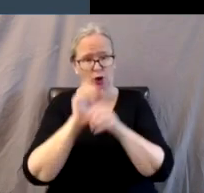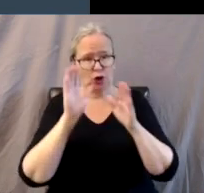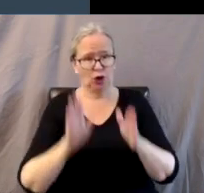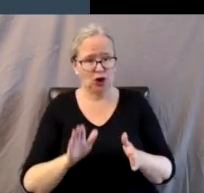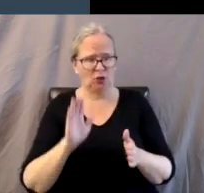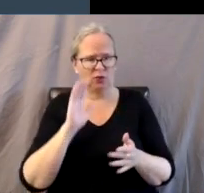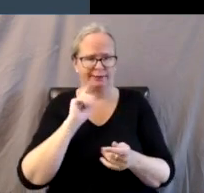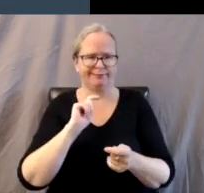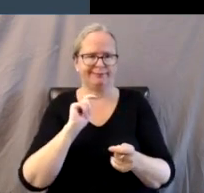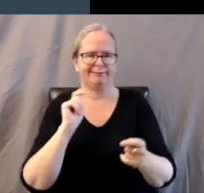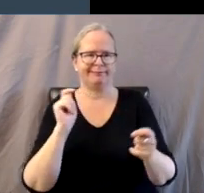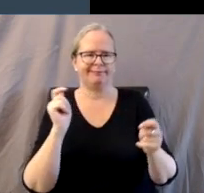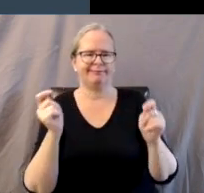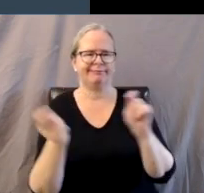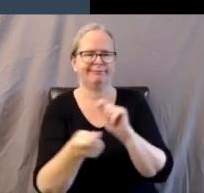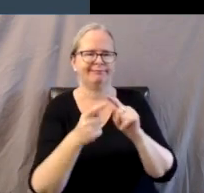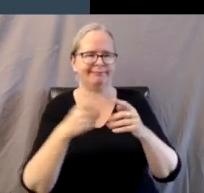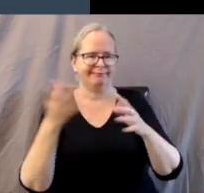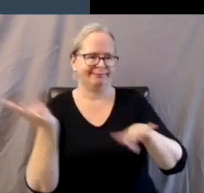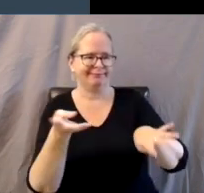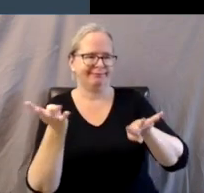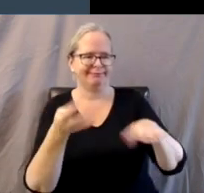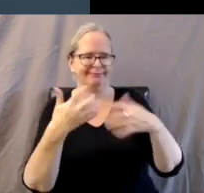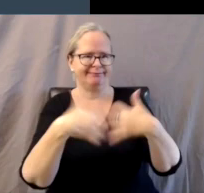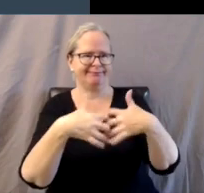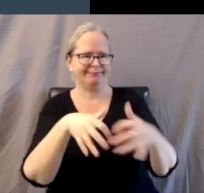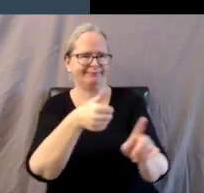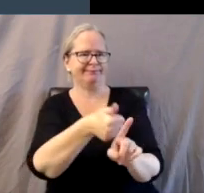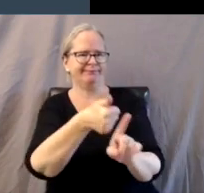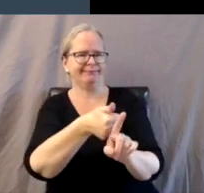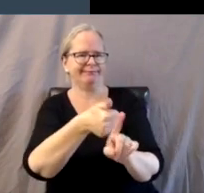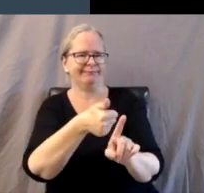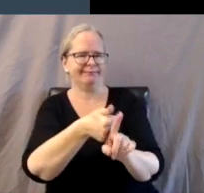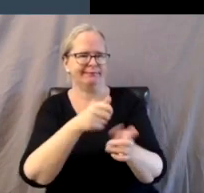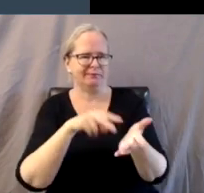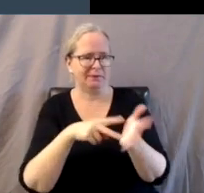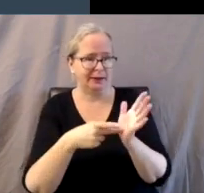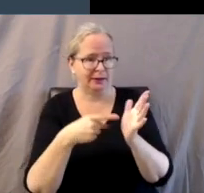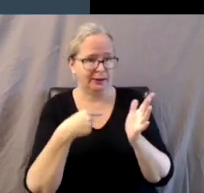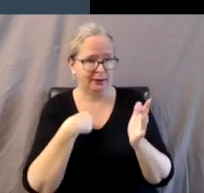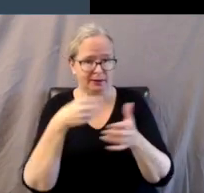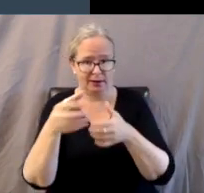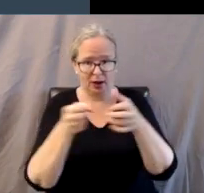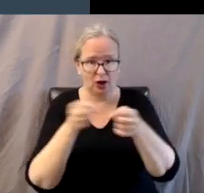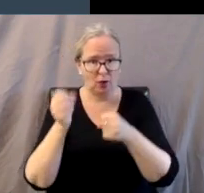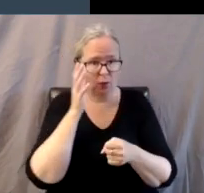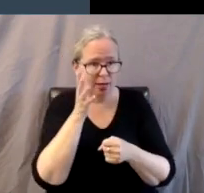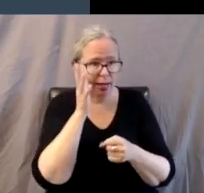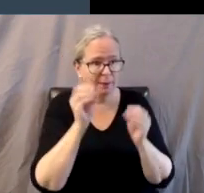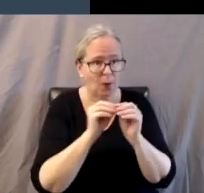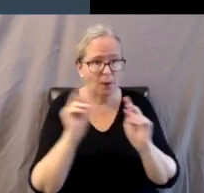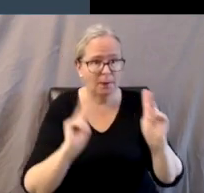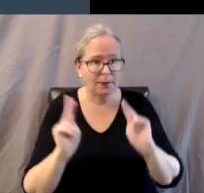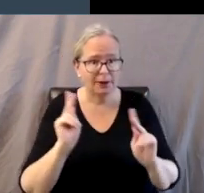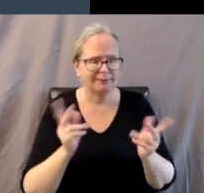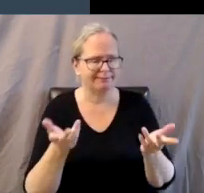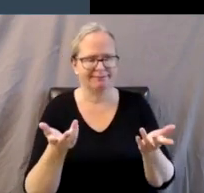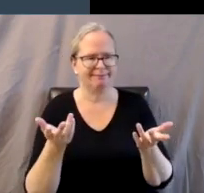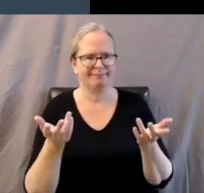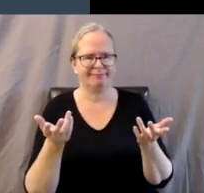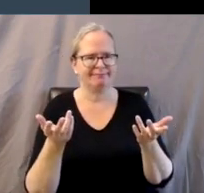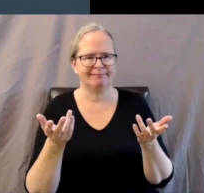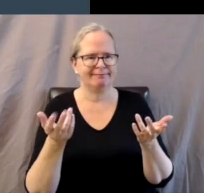is rapidly increasing, and as a result, fewer workers are needed to create more and more products. So this